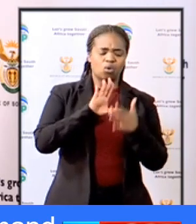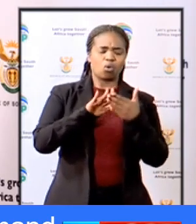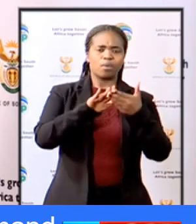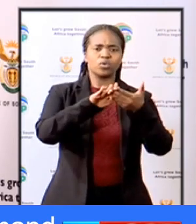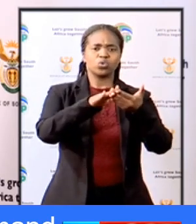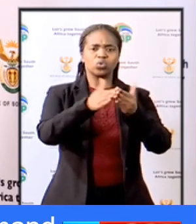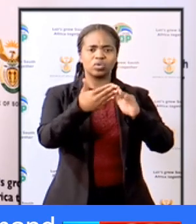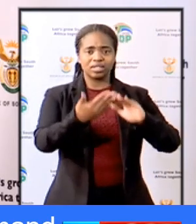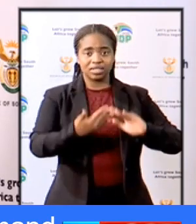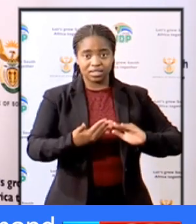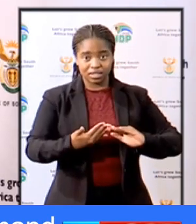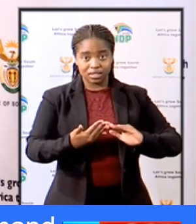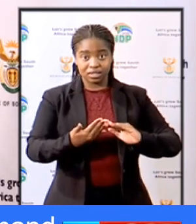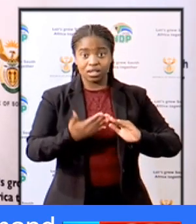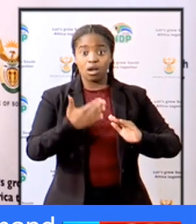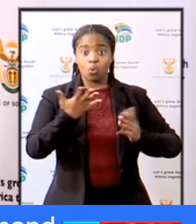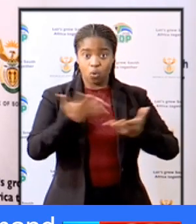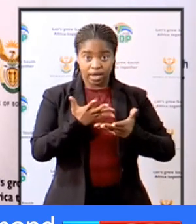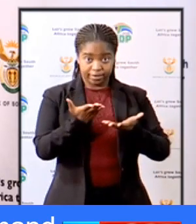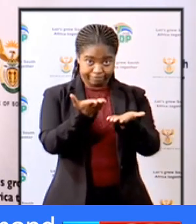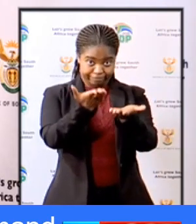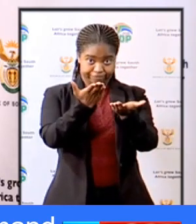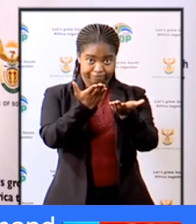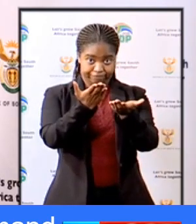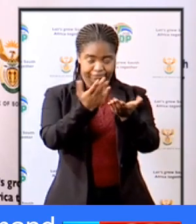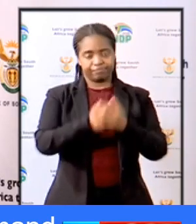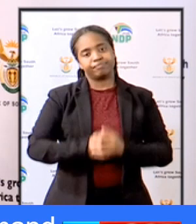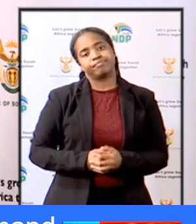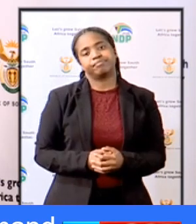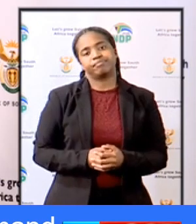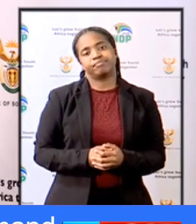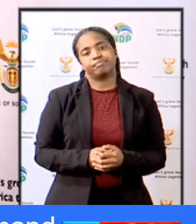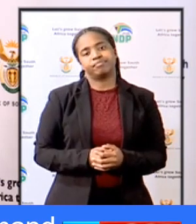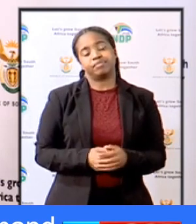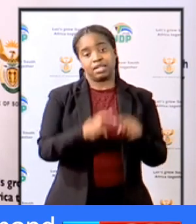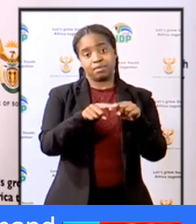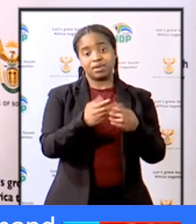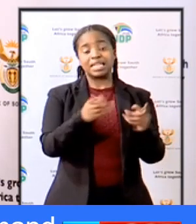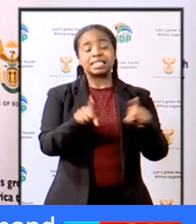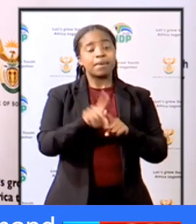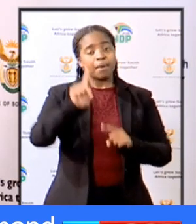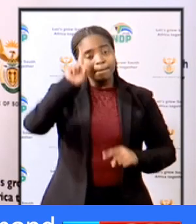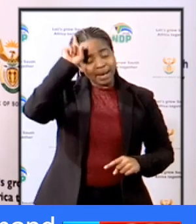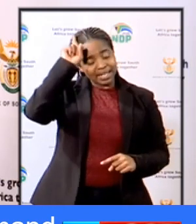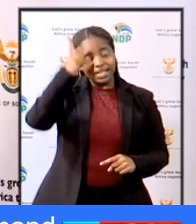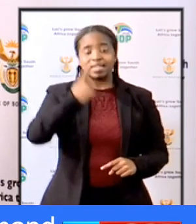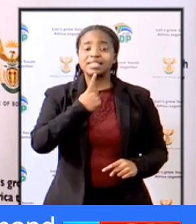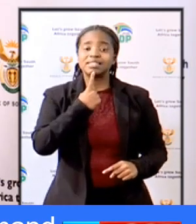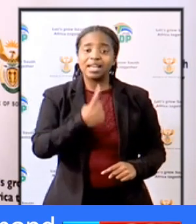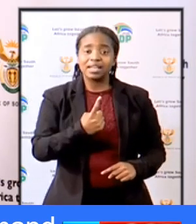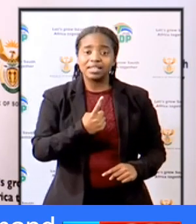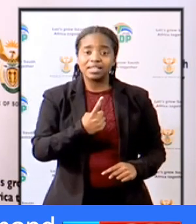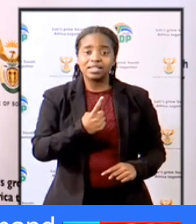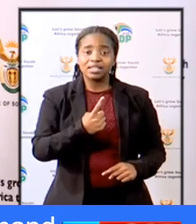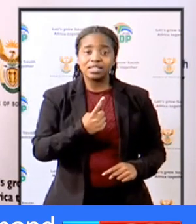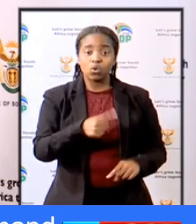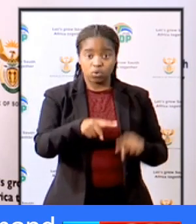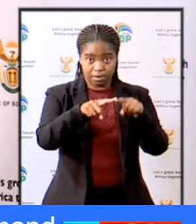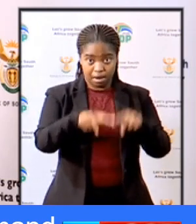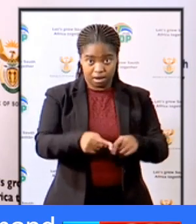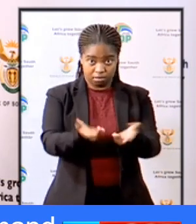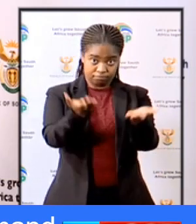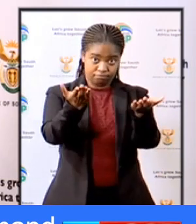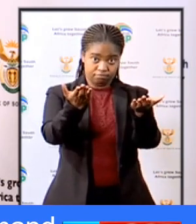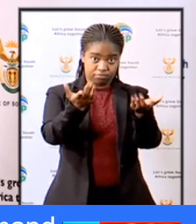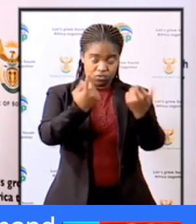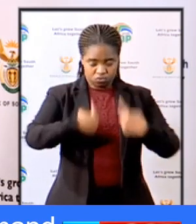communities rests on our shoulders. As Madiba said, it is up to us,